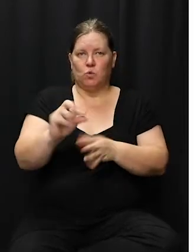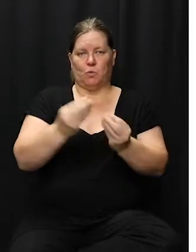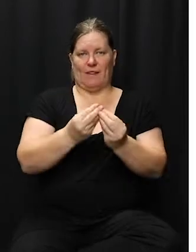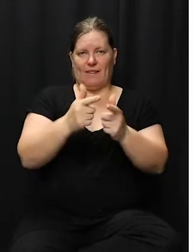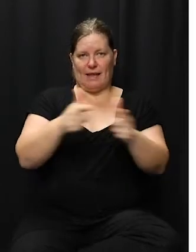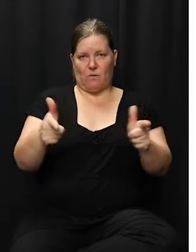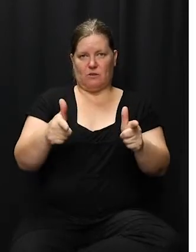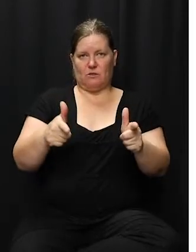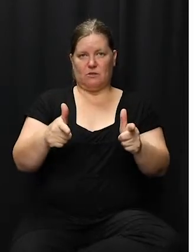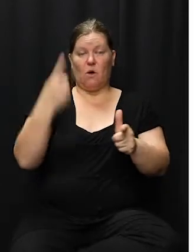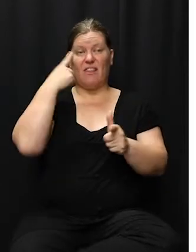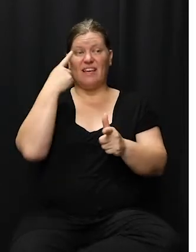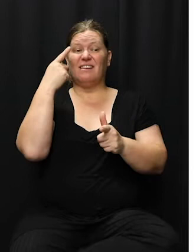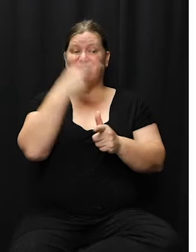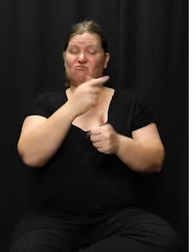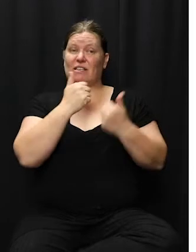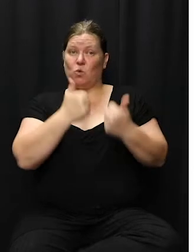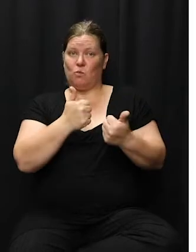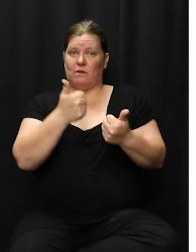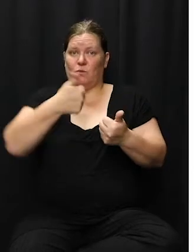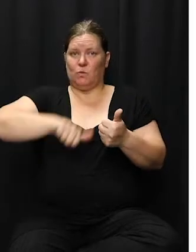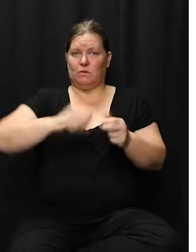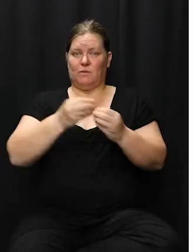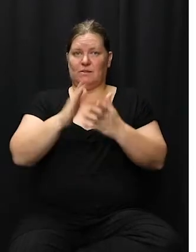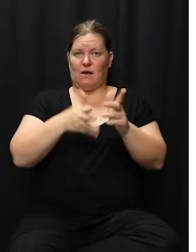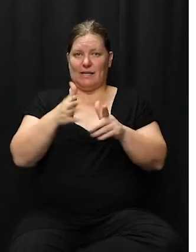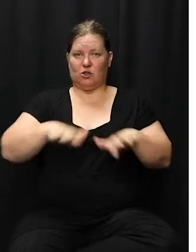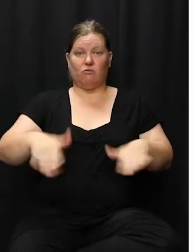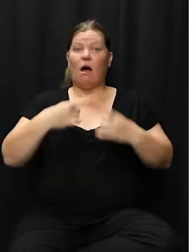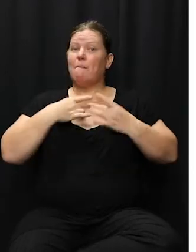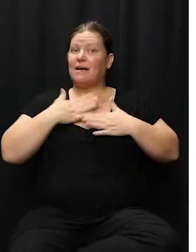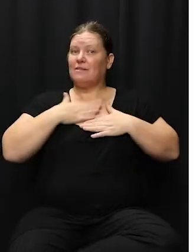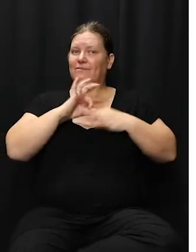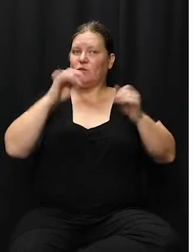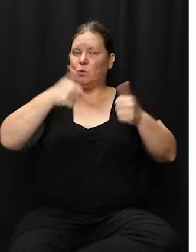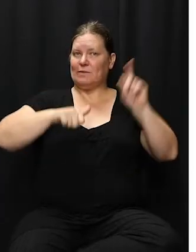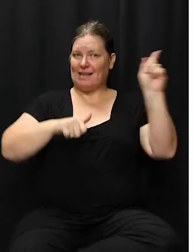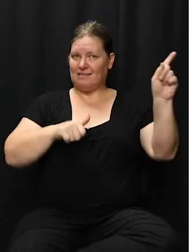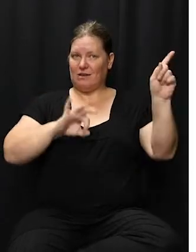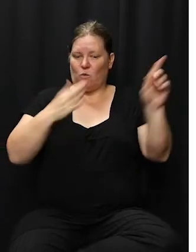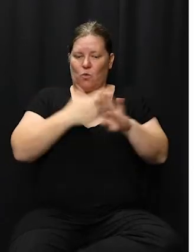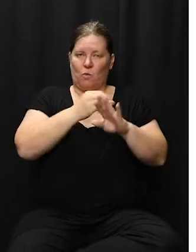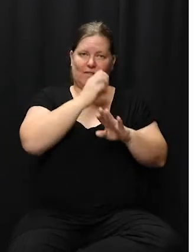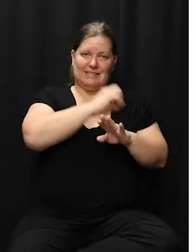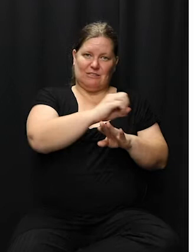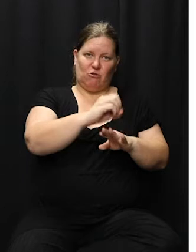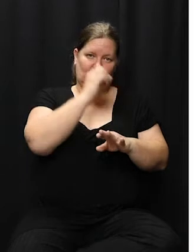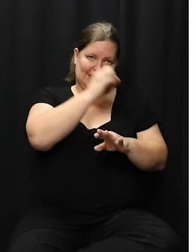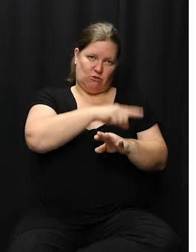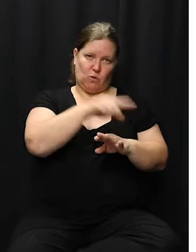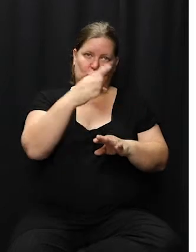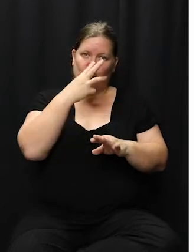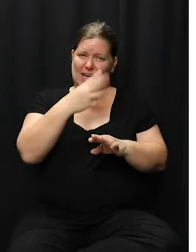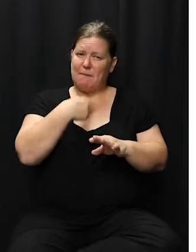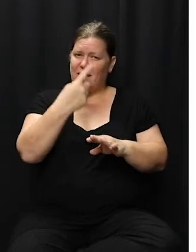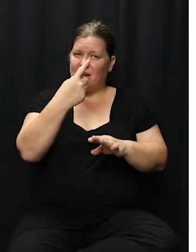I actually think this would be a really good tool to use with sign language children. I haven't actually used it because I don't work with 0 to 3-year-olds, but from looking at the